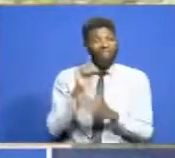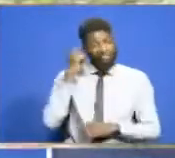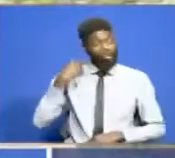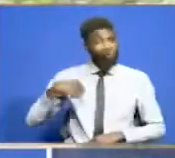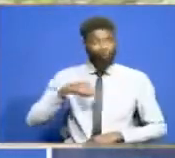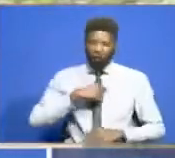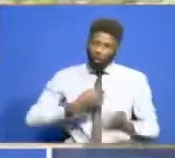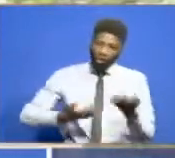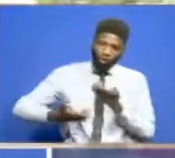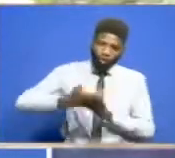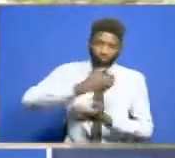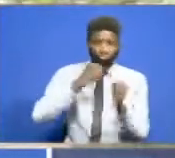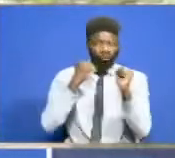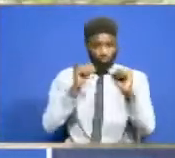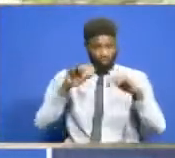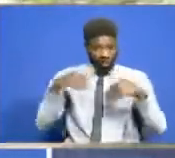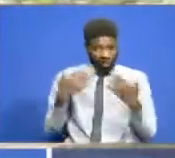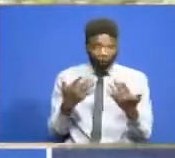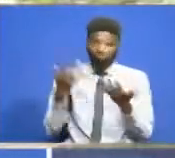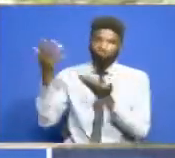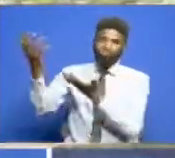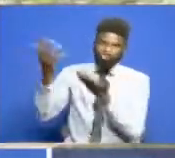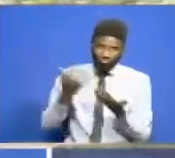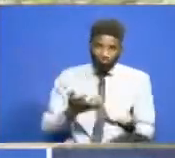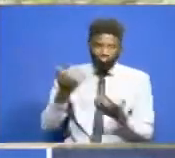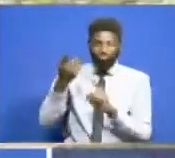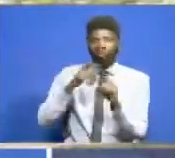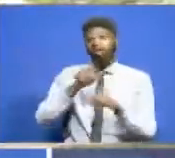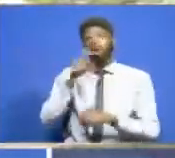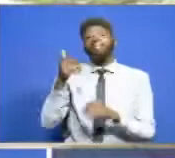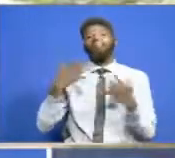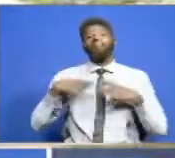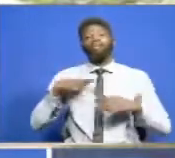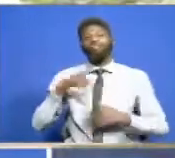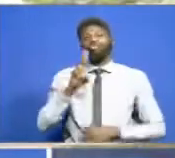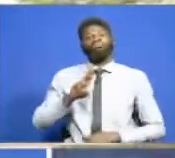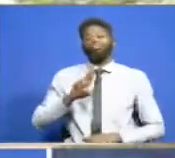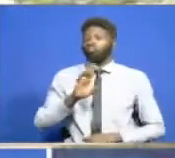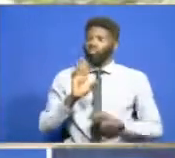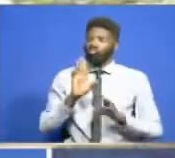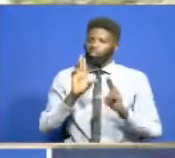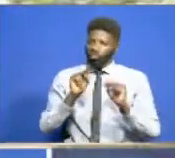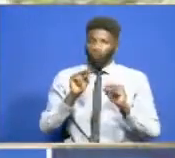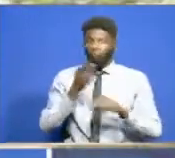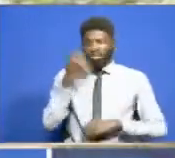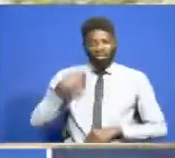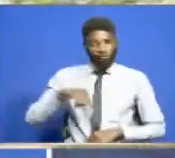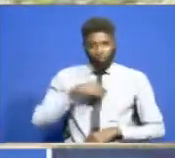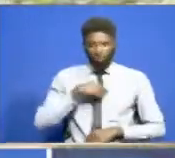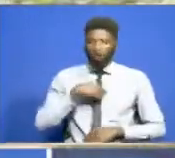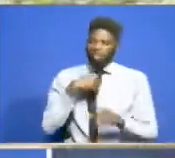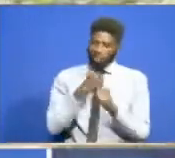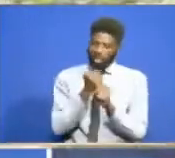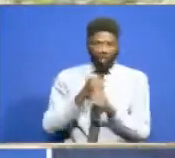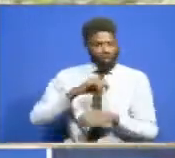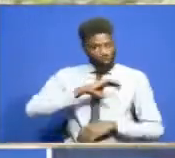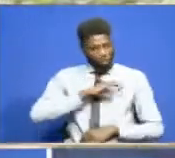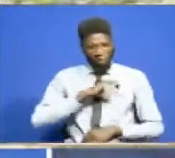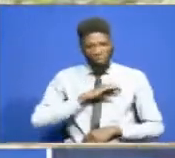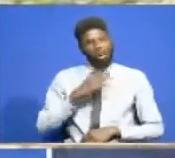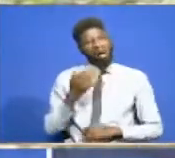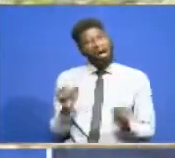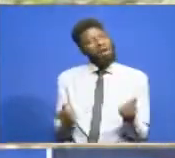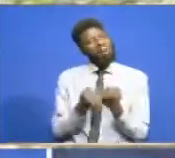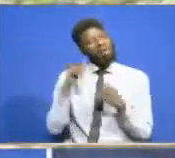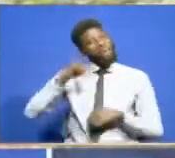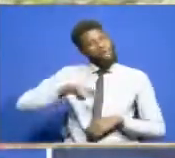stable by importing things from elsewhere to consume. It is better we produce. However crooked our production